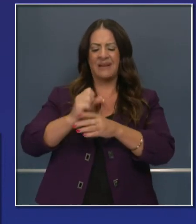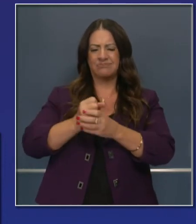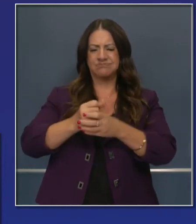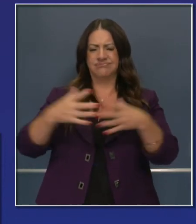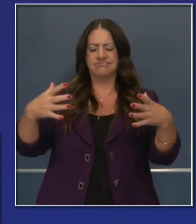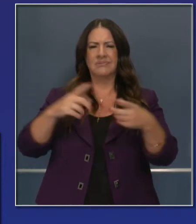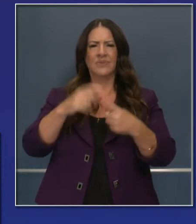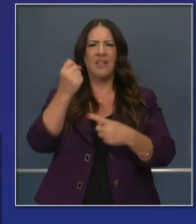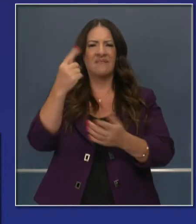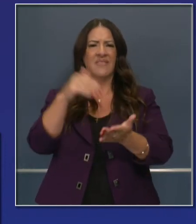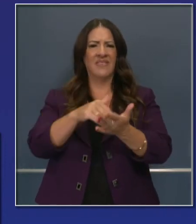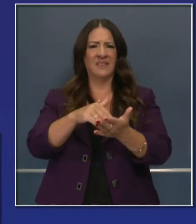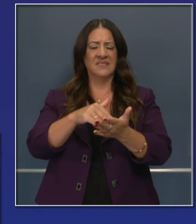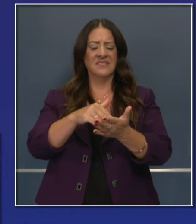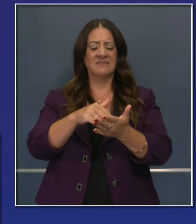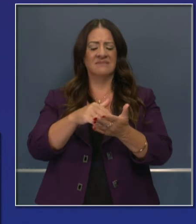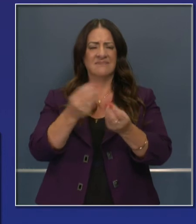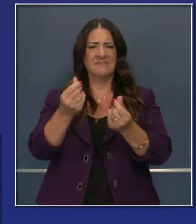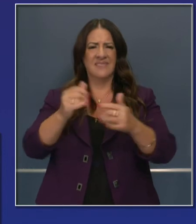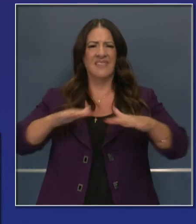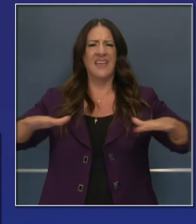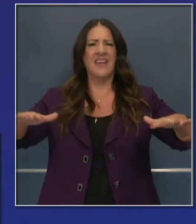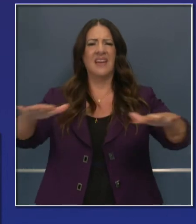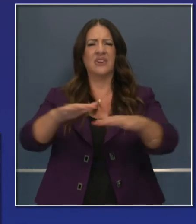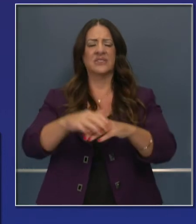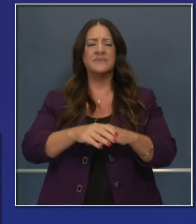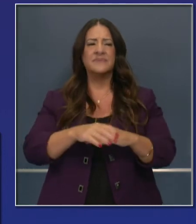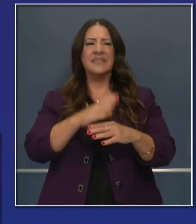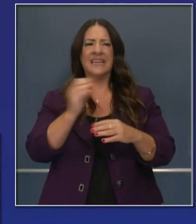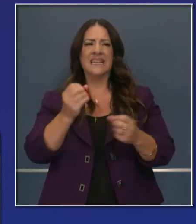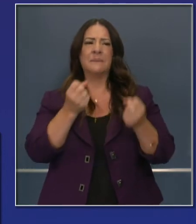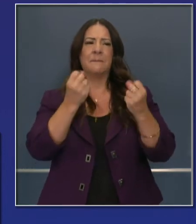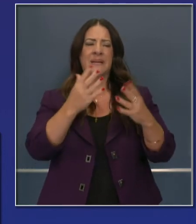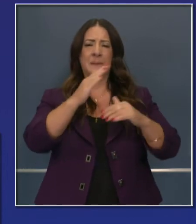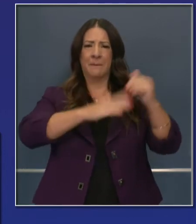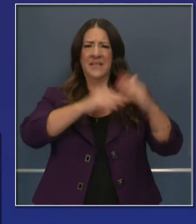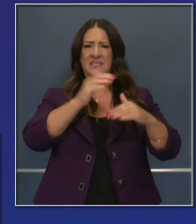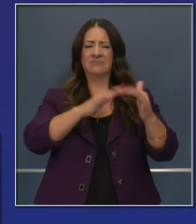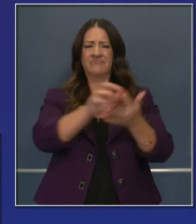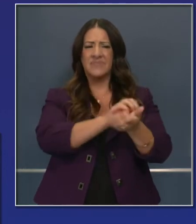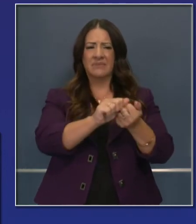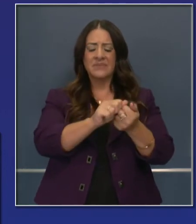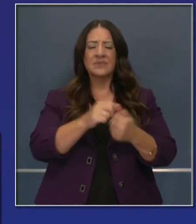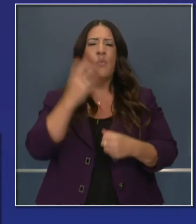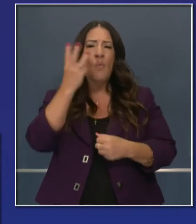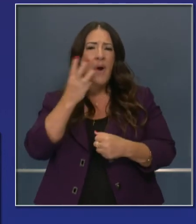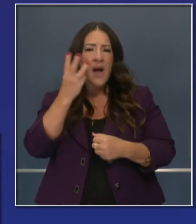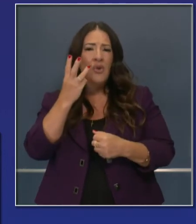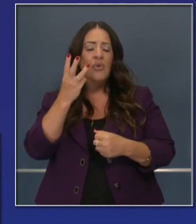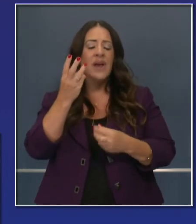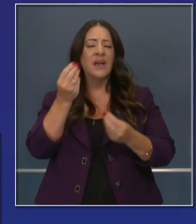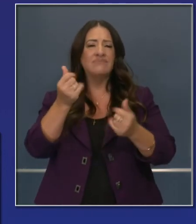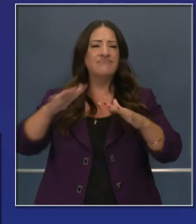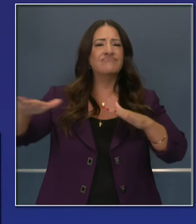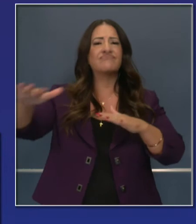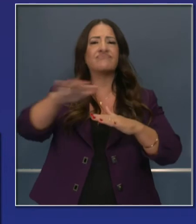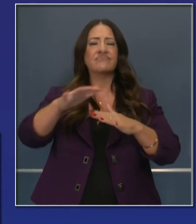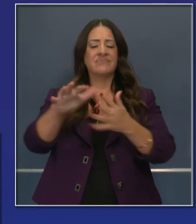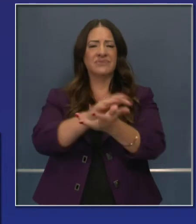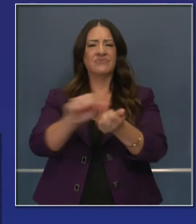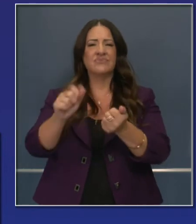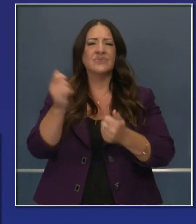11,000 acres. A substantial number of structures have been damaged, wineries and other structures in and around the